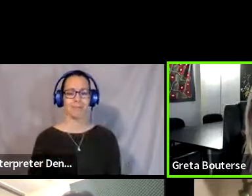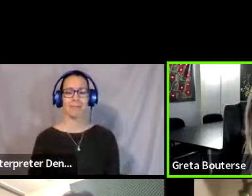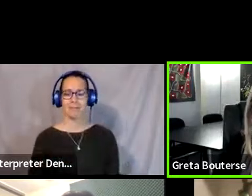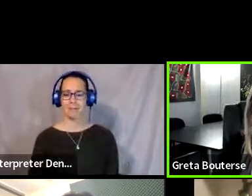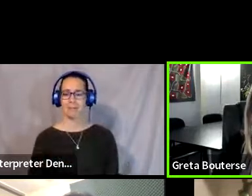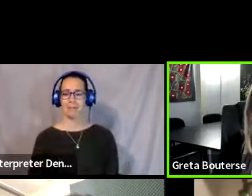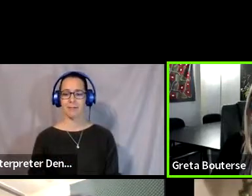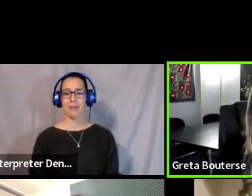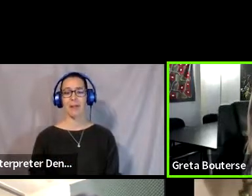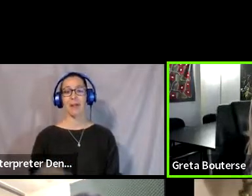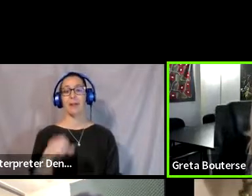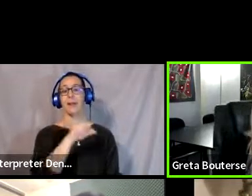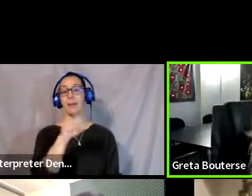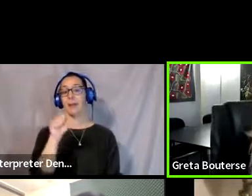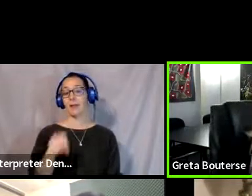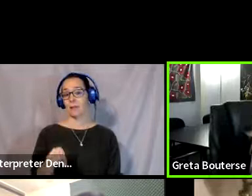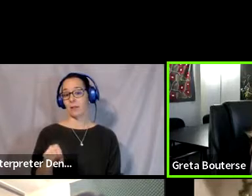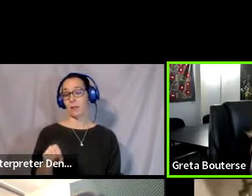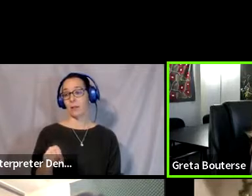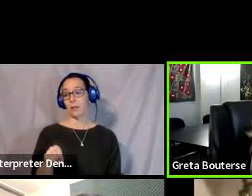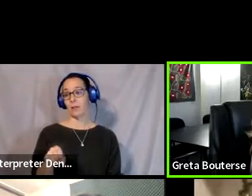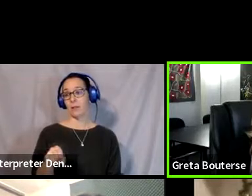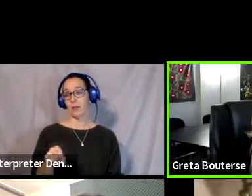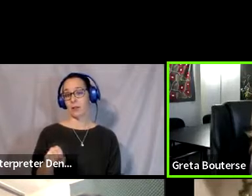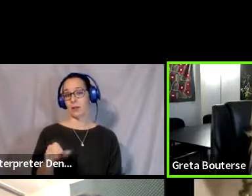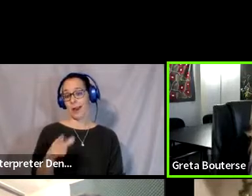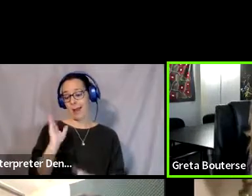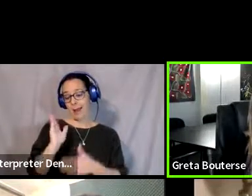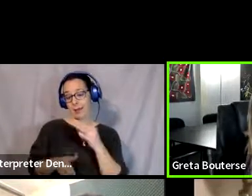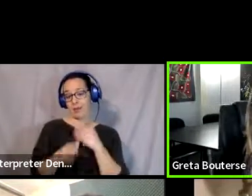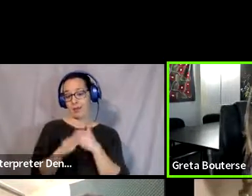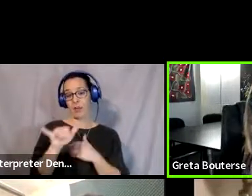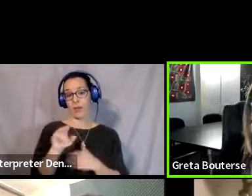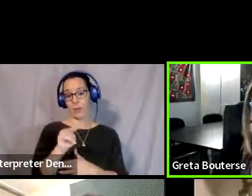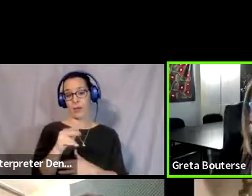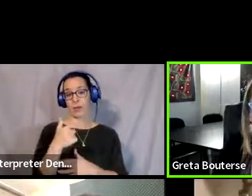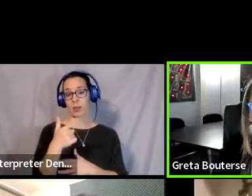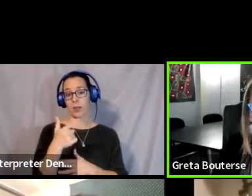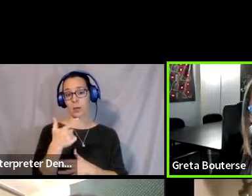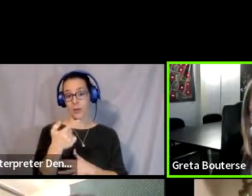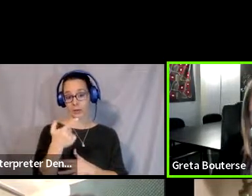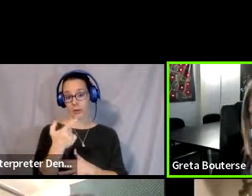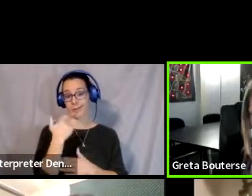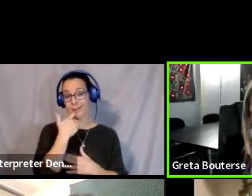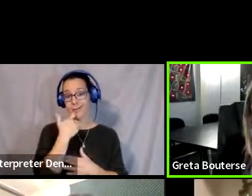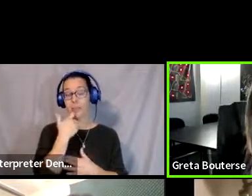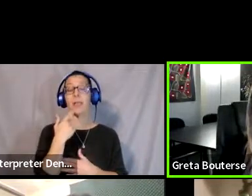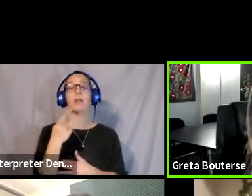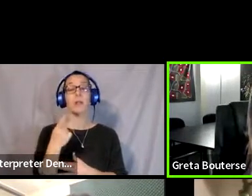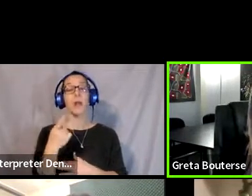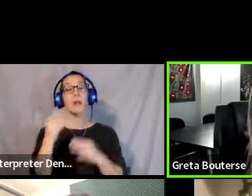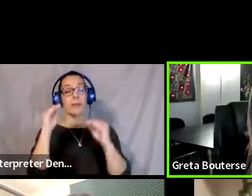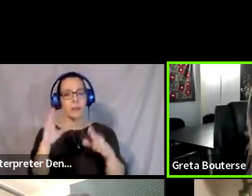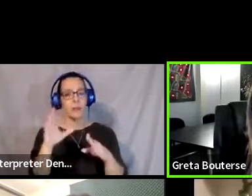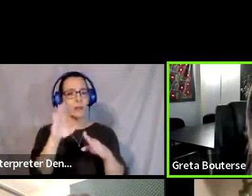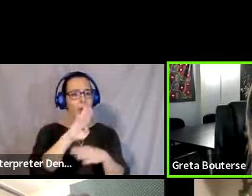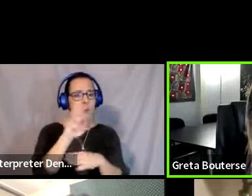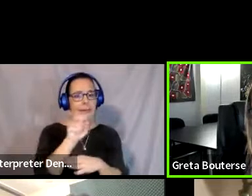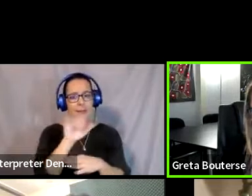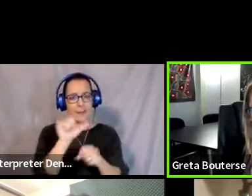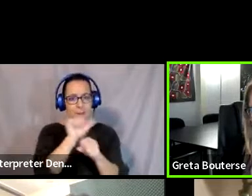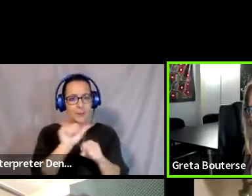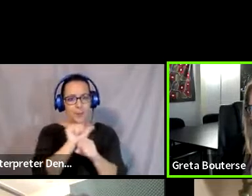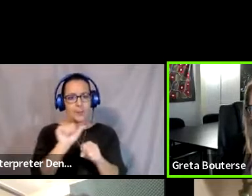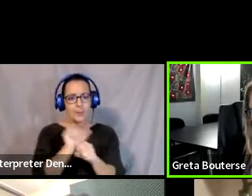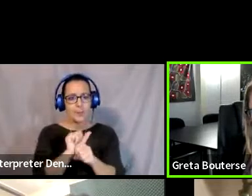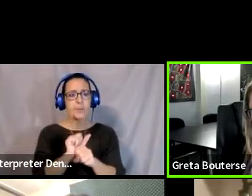Semester ended January 21st. So our teachers have been busy working on report cards. The elementary school